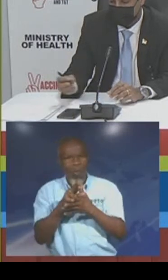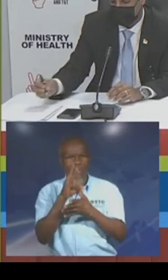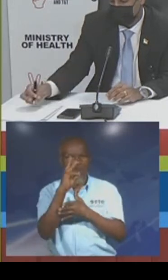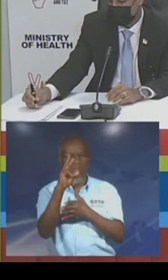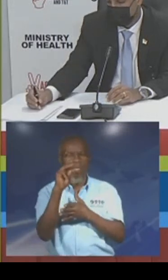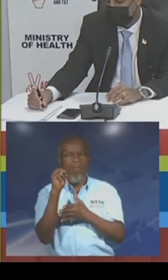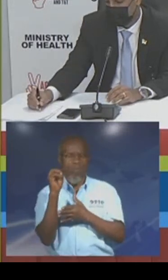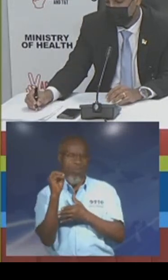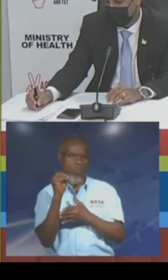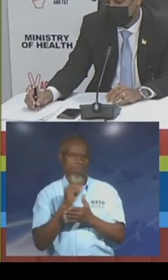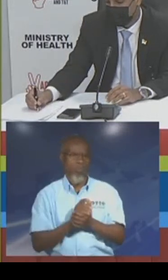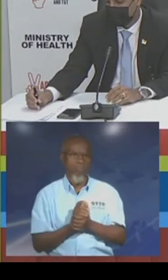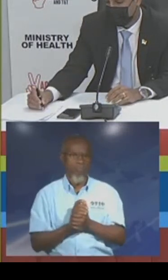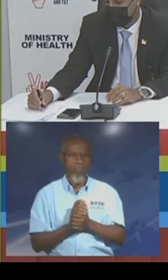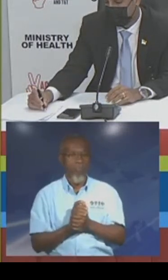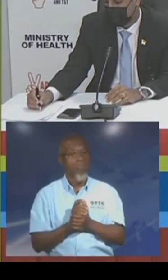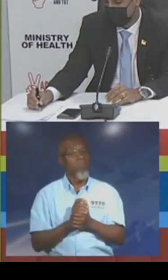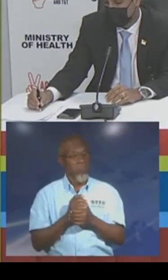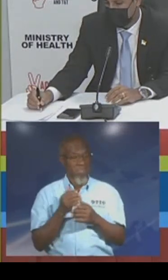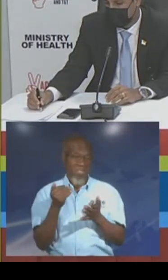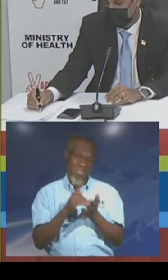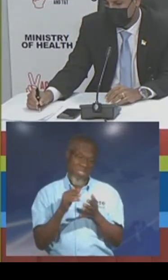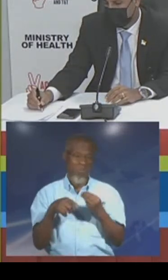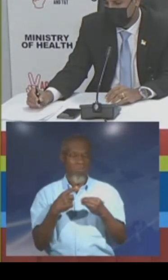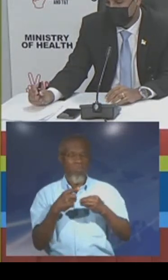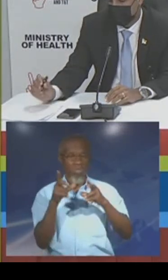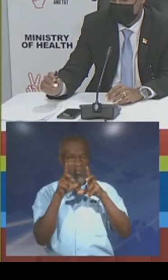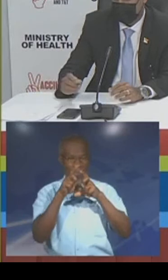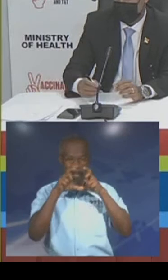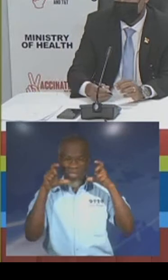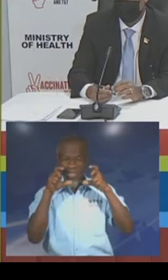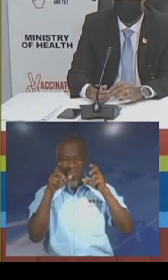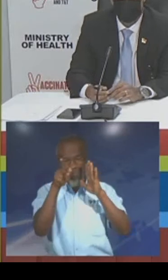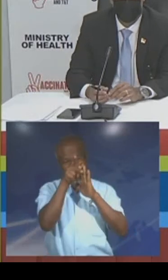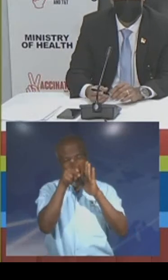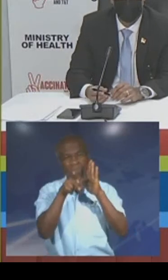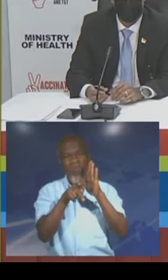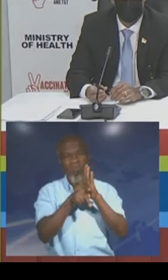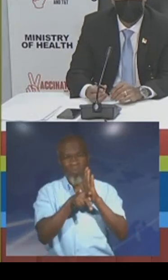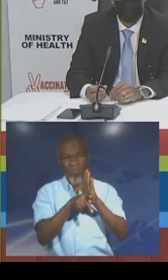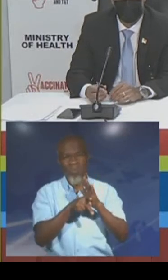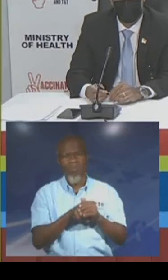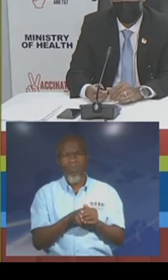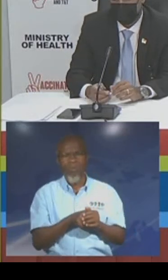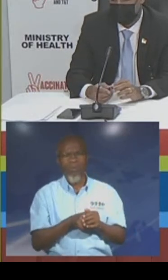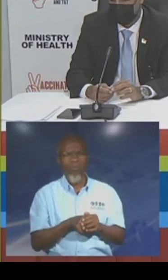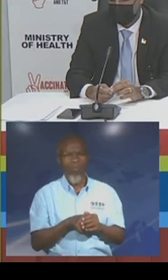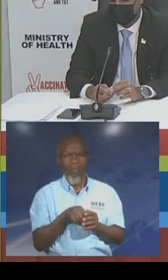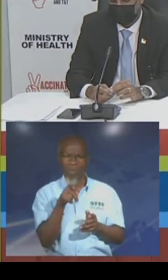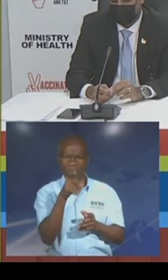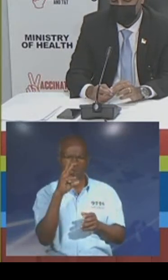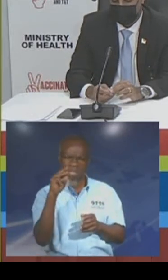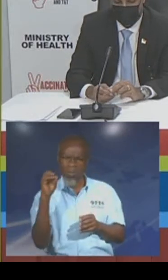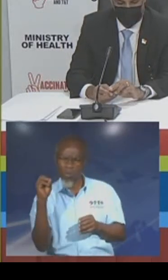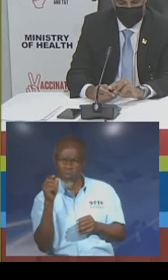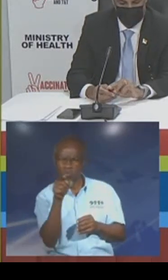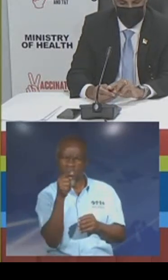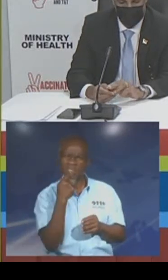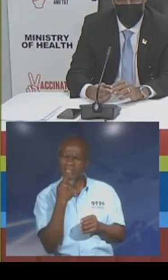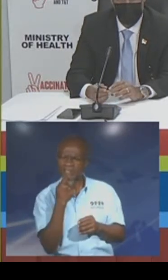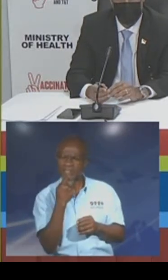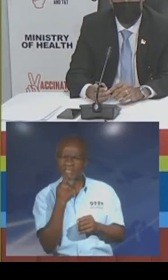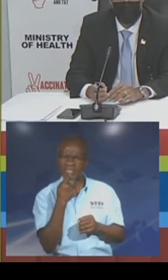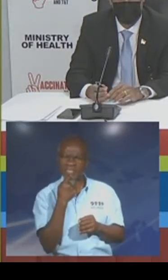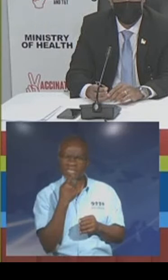first one is on the mask, the new mask policy. You would have mentioned, CMO, certain settings which the masks would